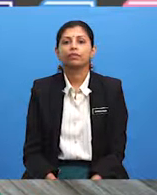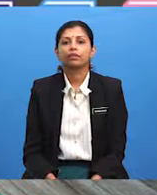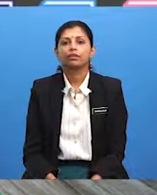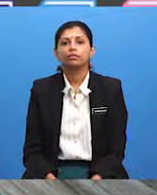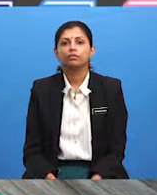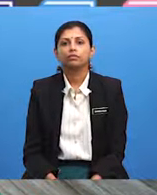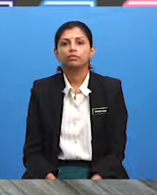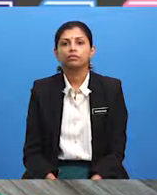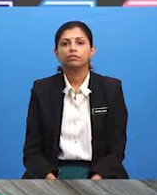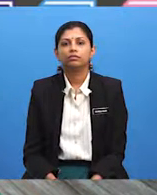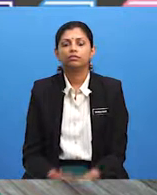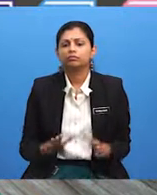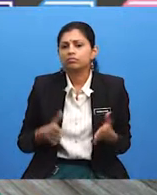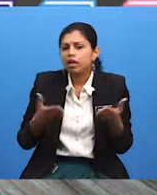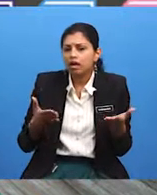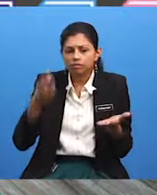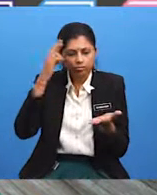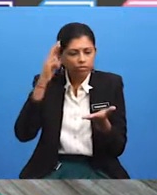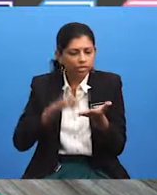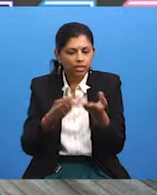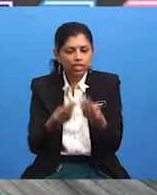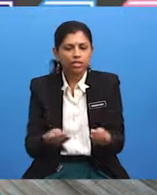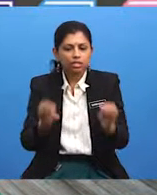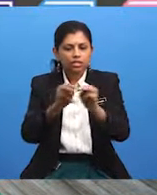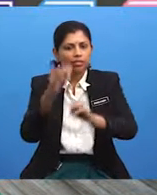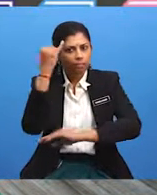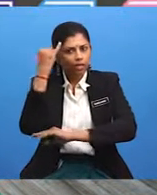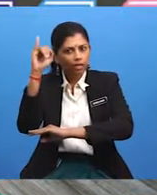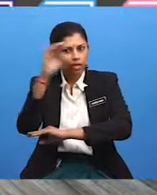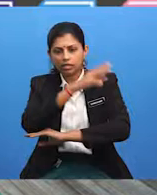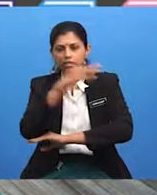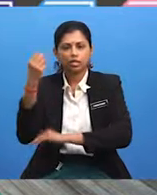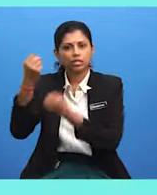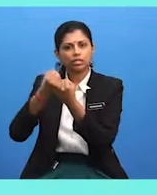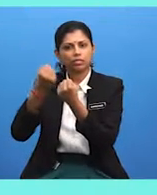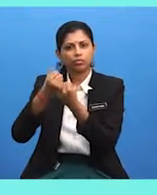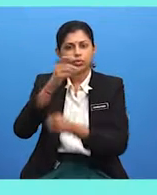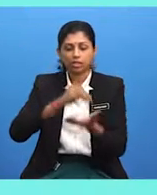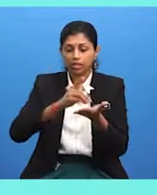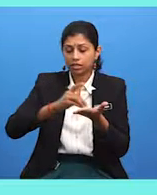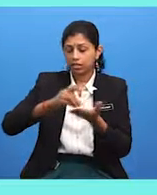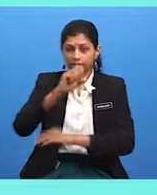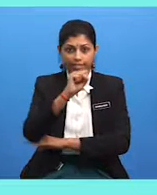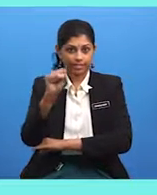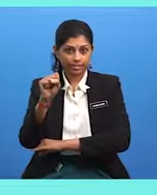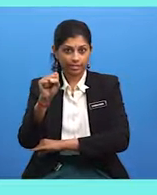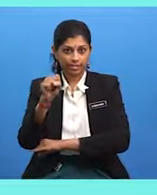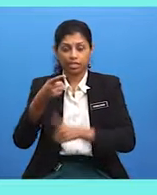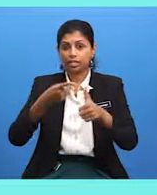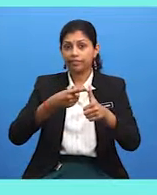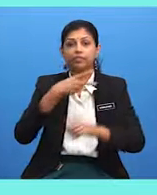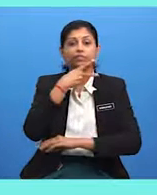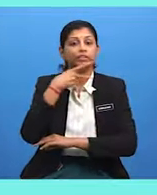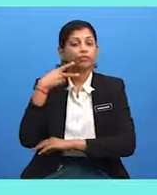So how do we recognize the main idea and its supporting details? Look out for